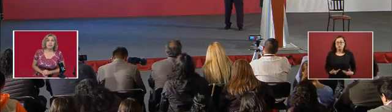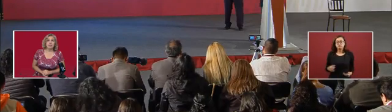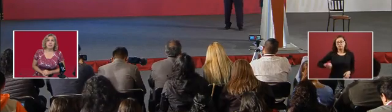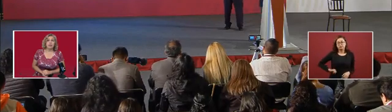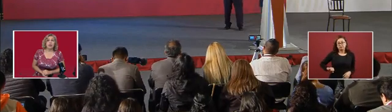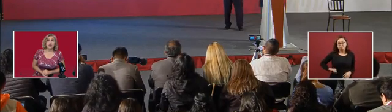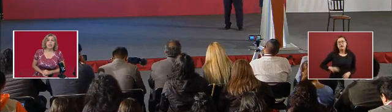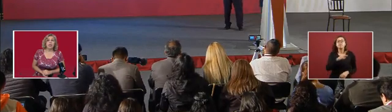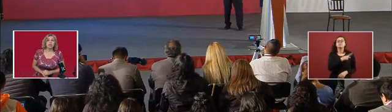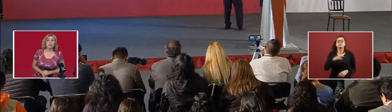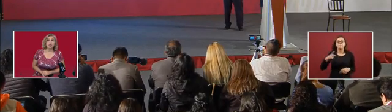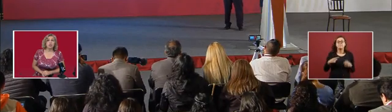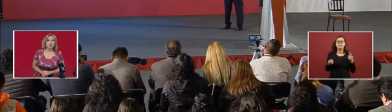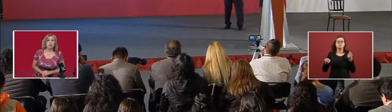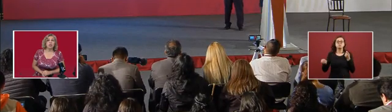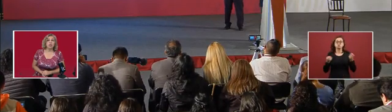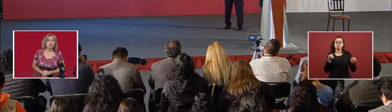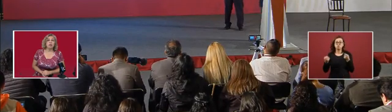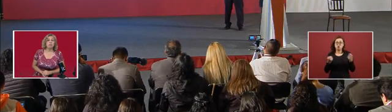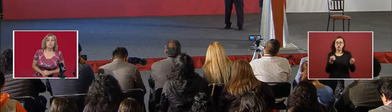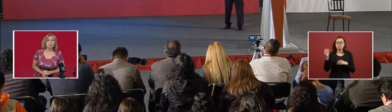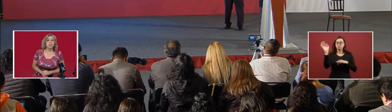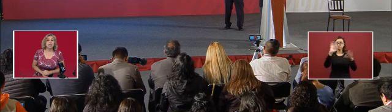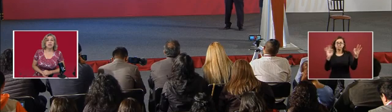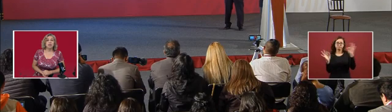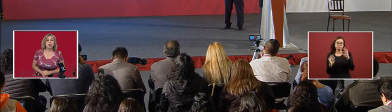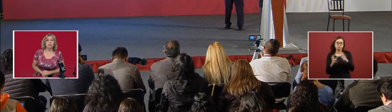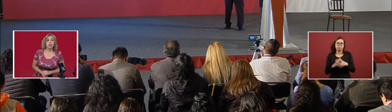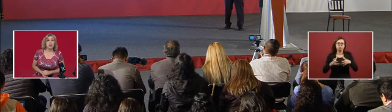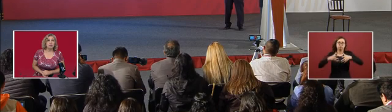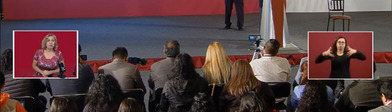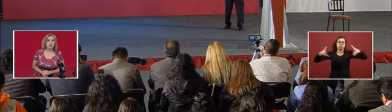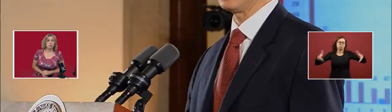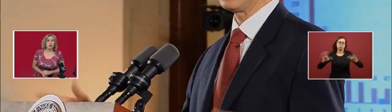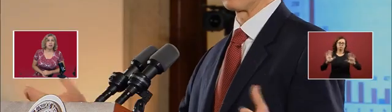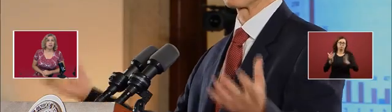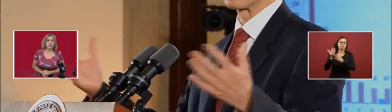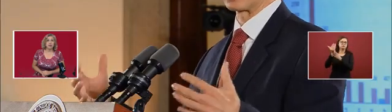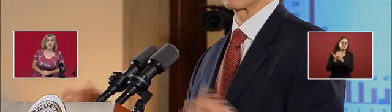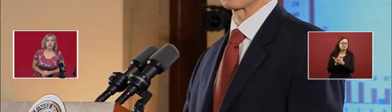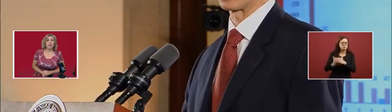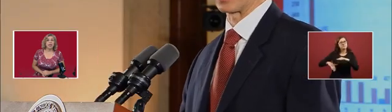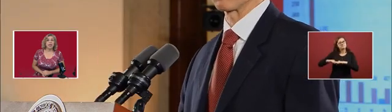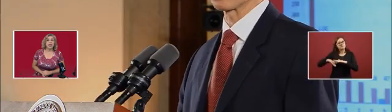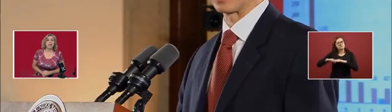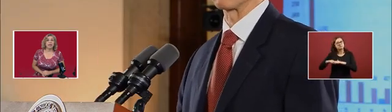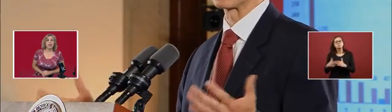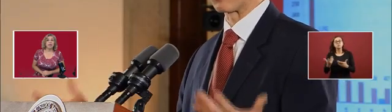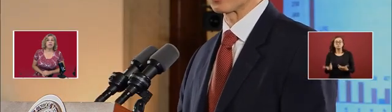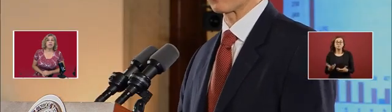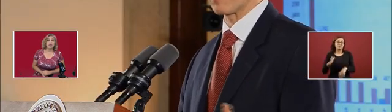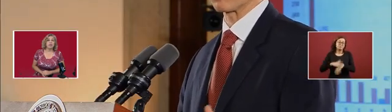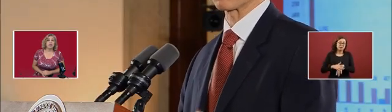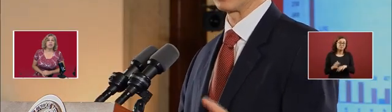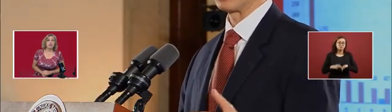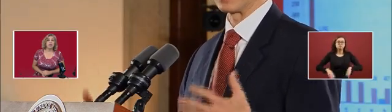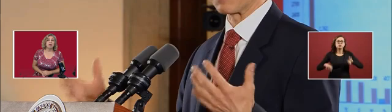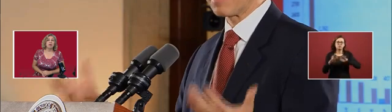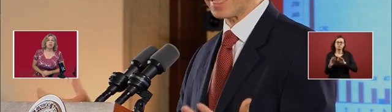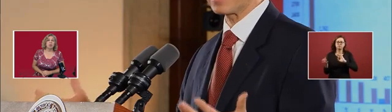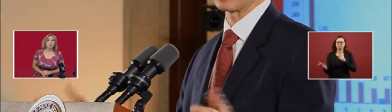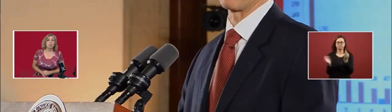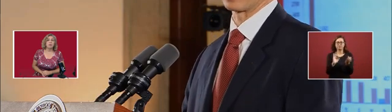science, we cannot eliminate the mosquito. But the mosquito also is important in